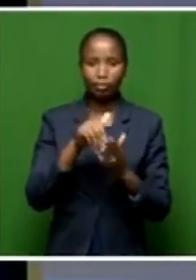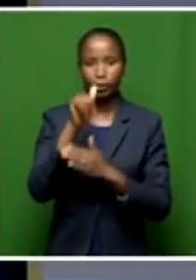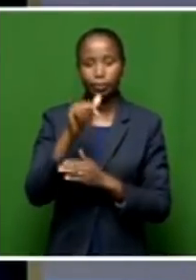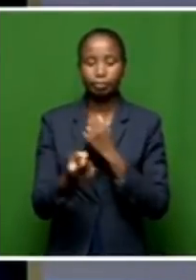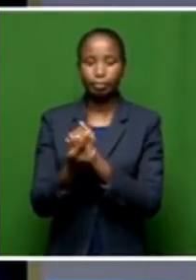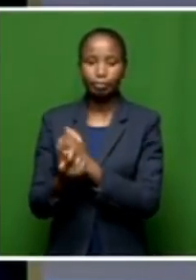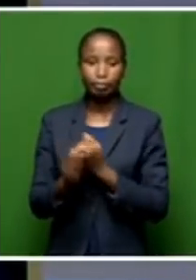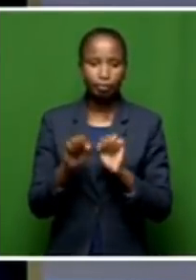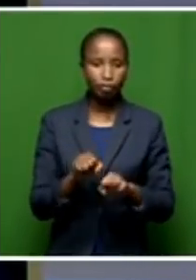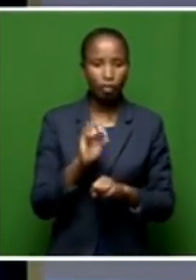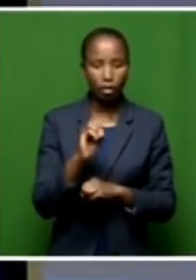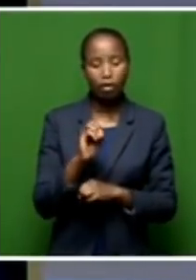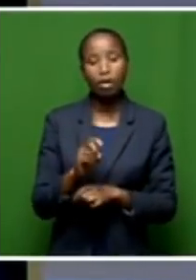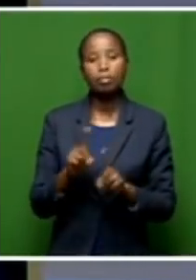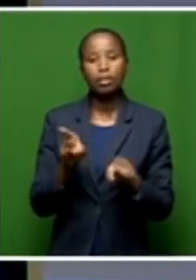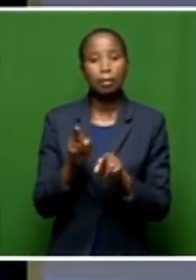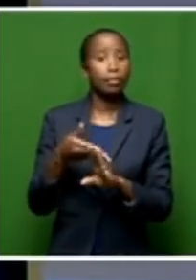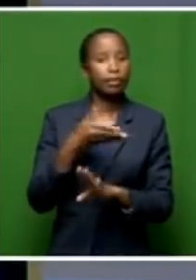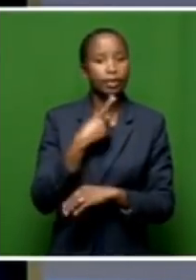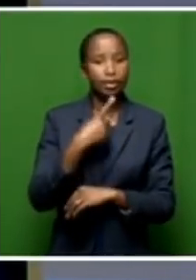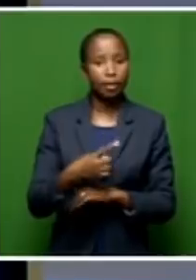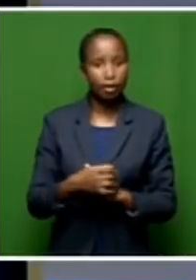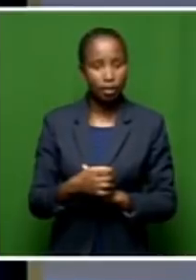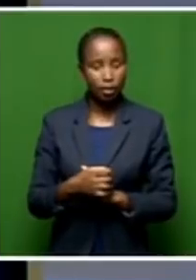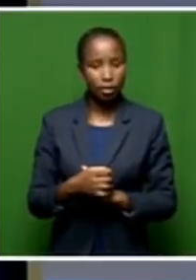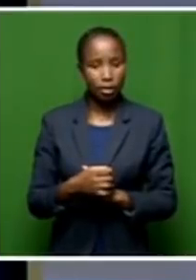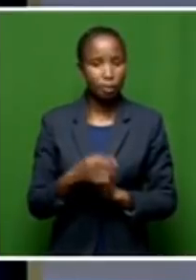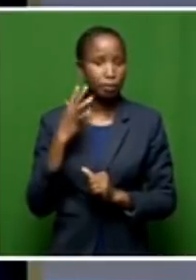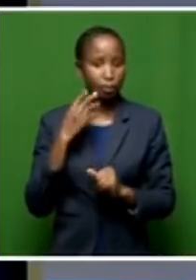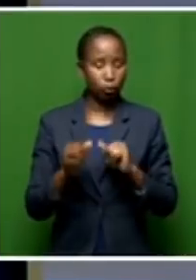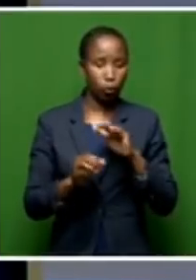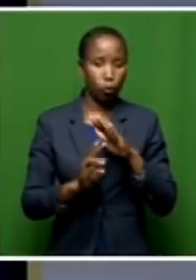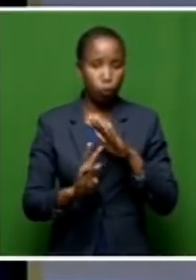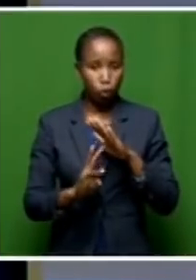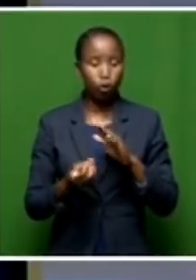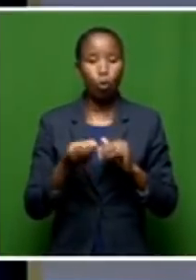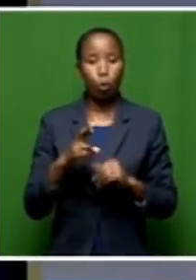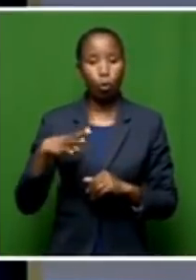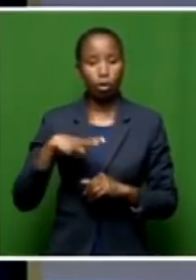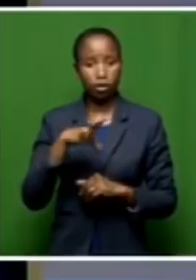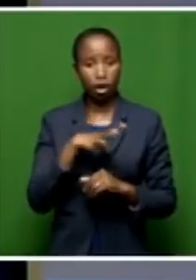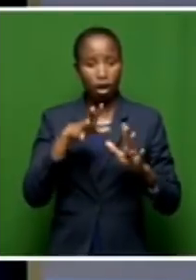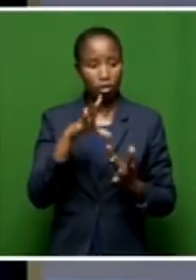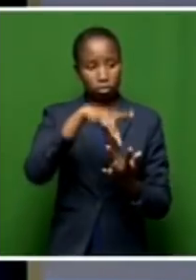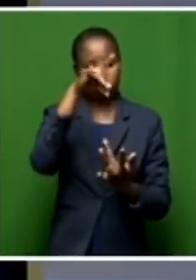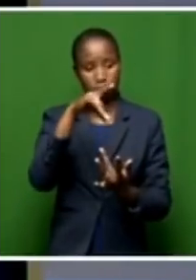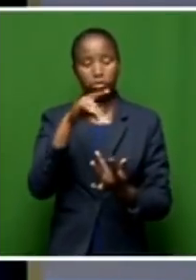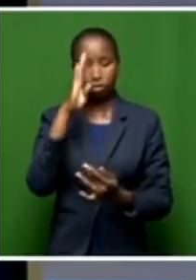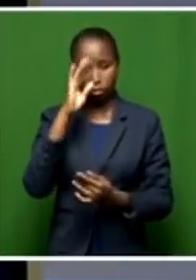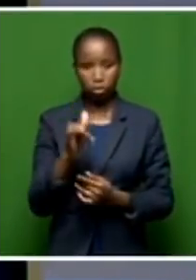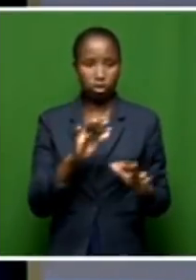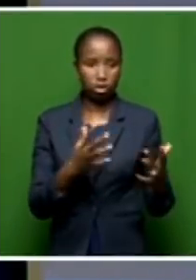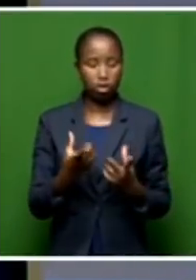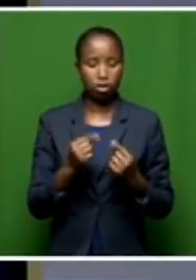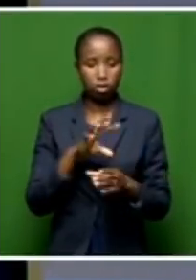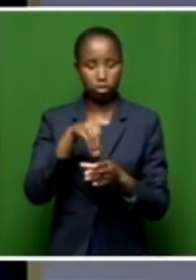a ward or a council has been counted, then those votes are closed. And they come into the IEC centre here, and those numbers are then